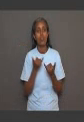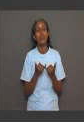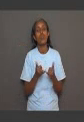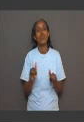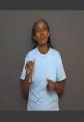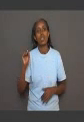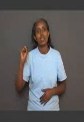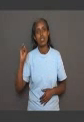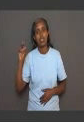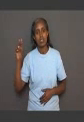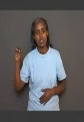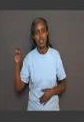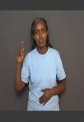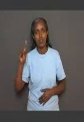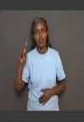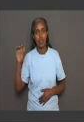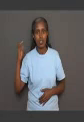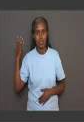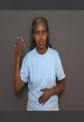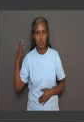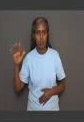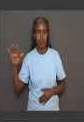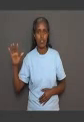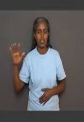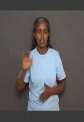51.3 over the sine of